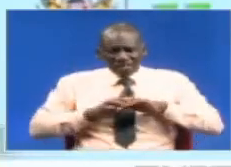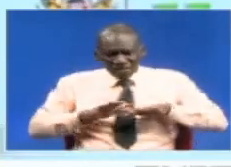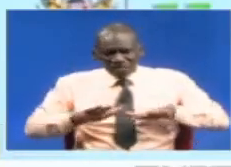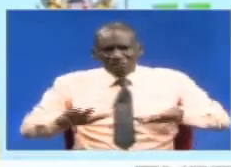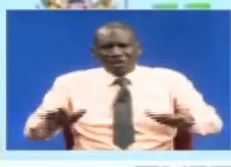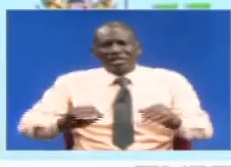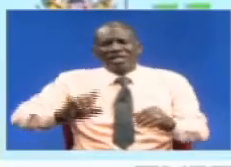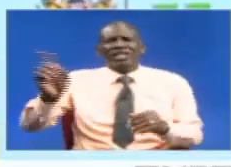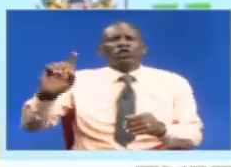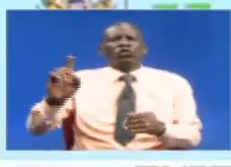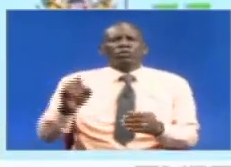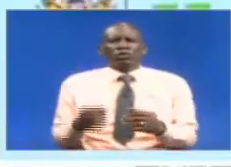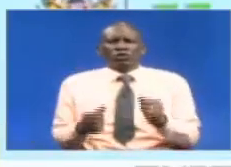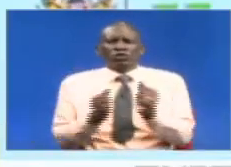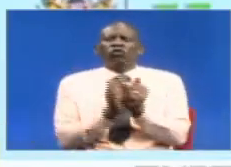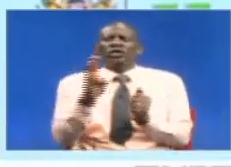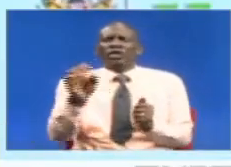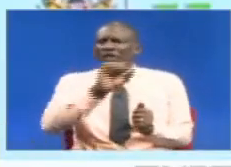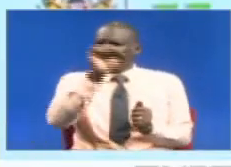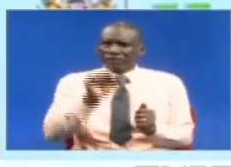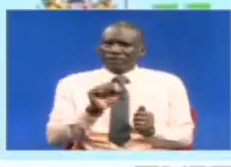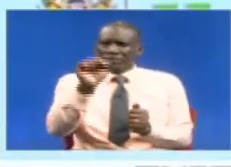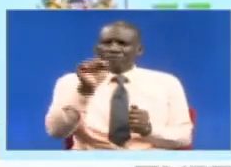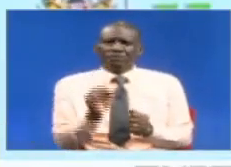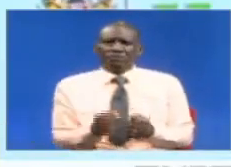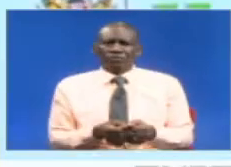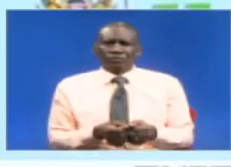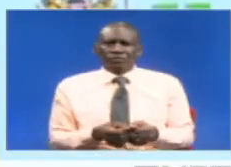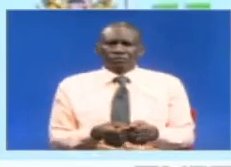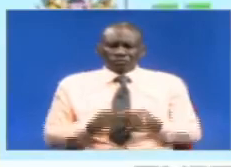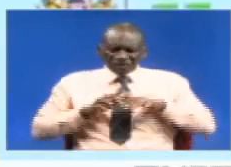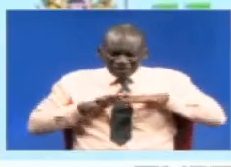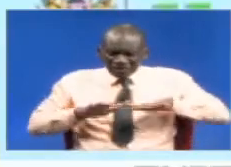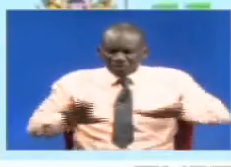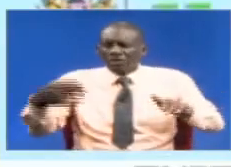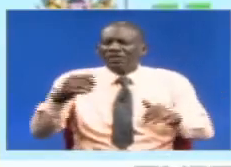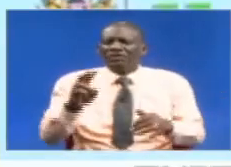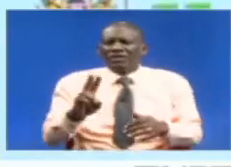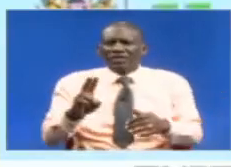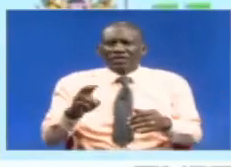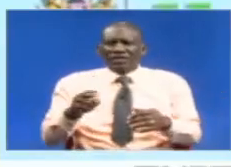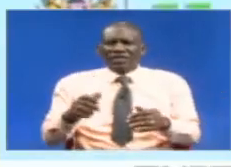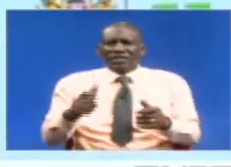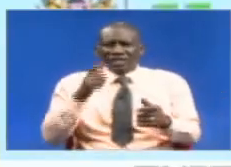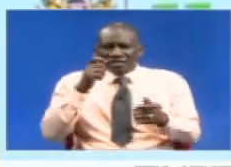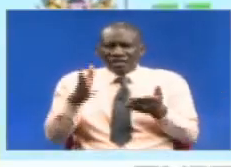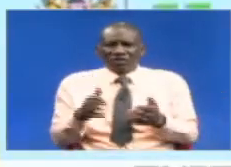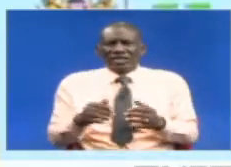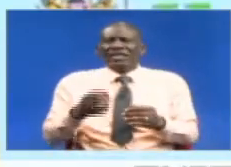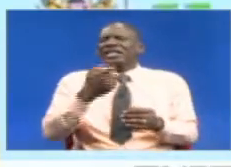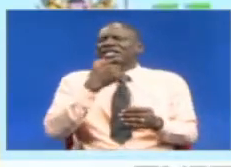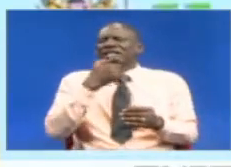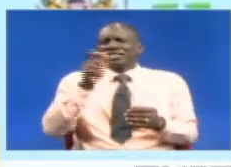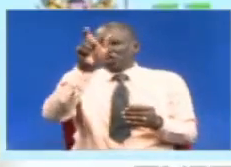was 14%. The prevalence of HIV in the Greater Nyanza region